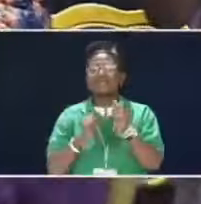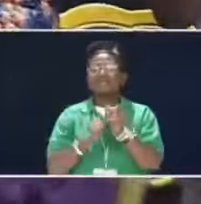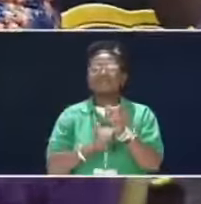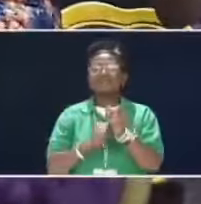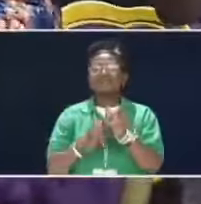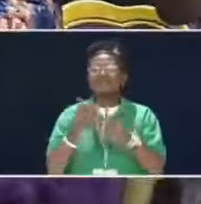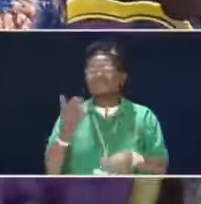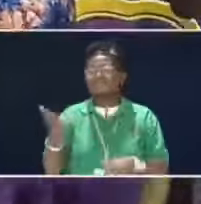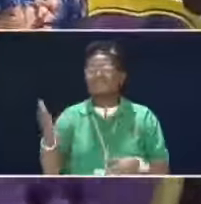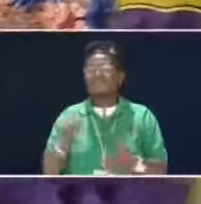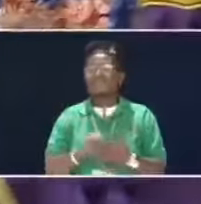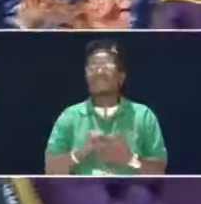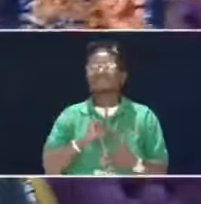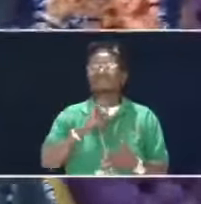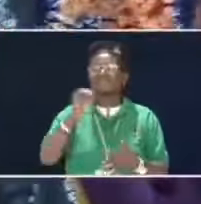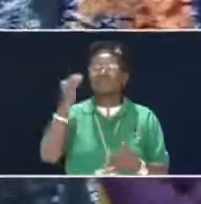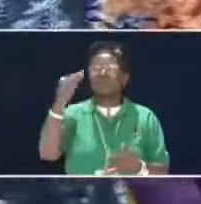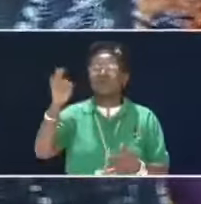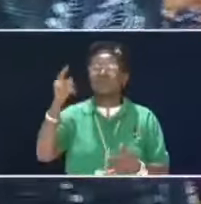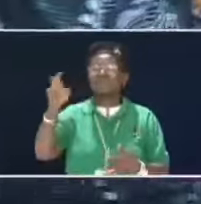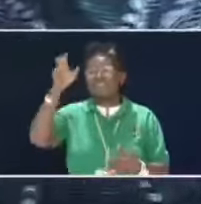everything that is of the devil,